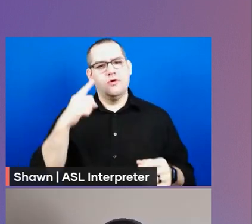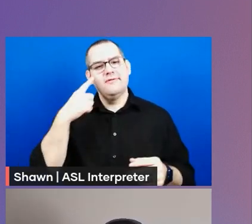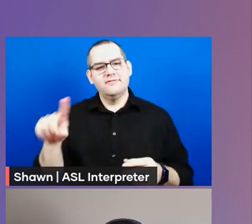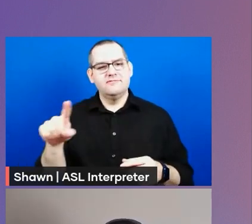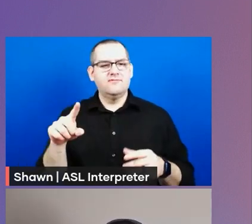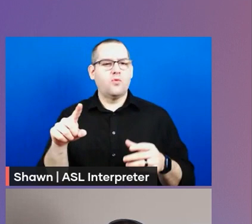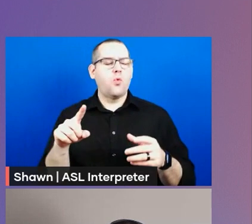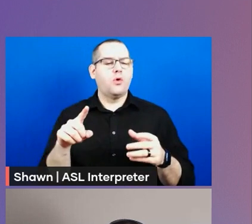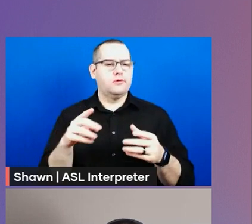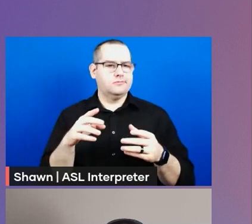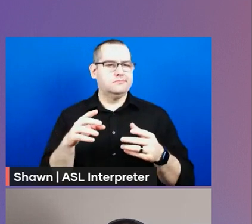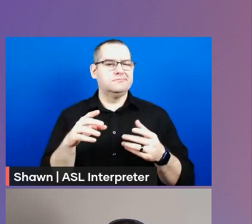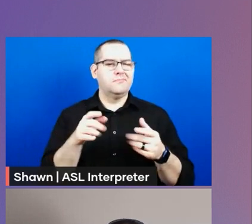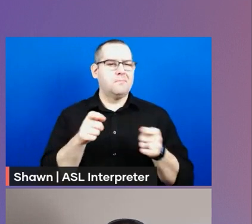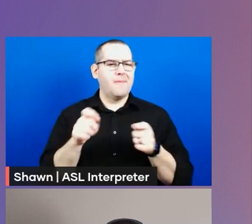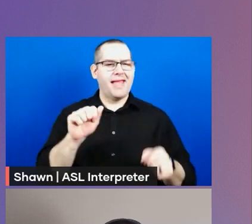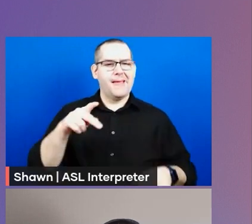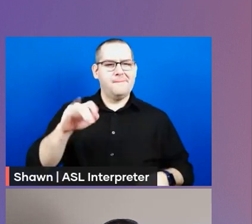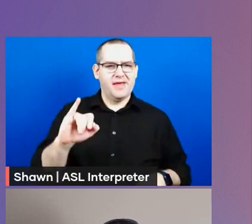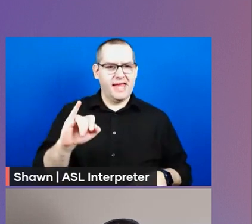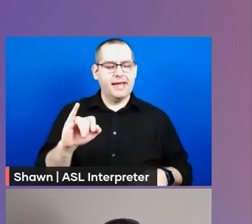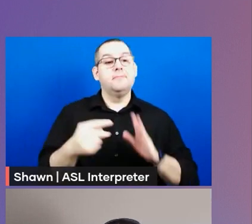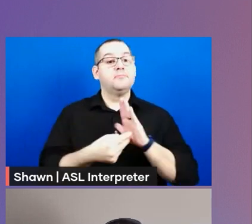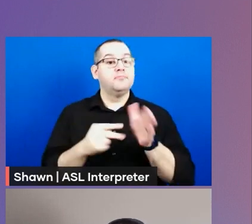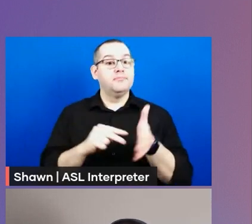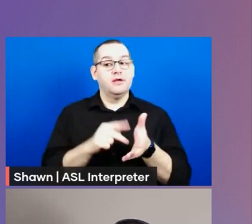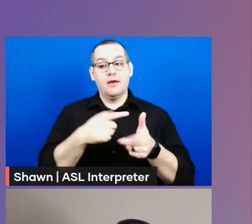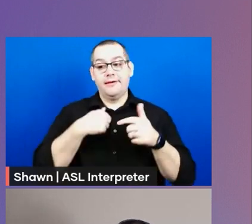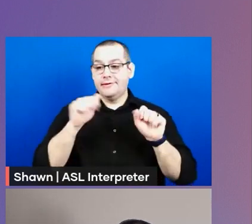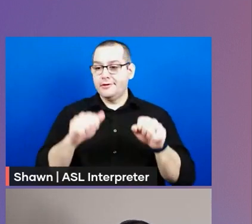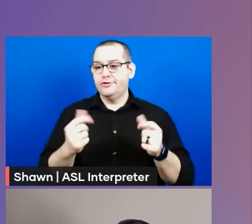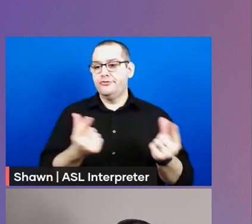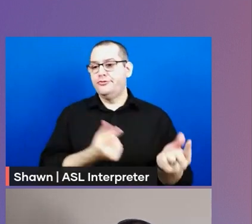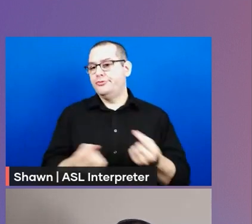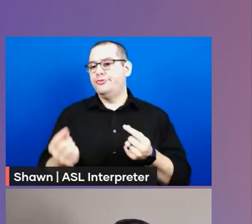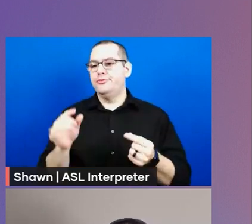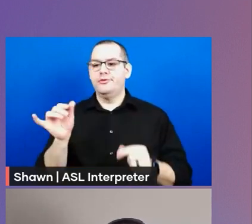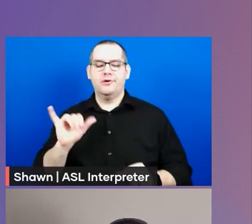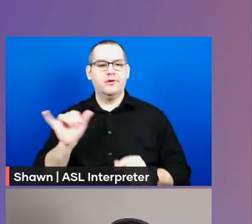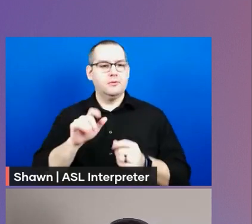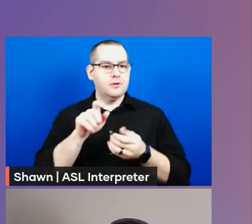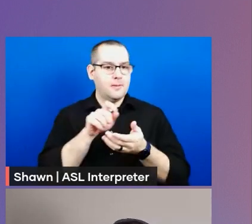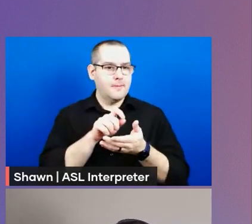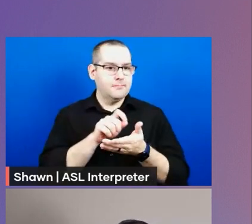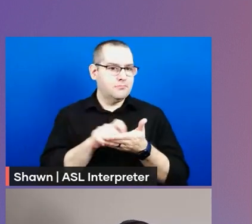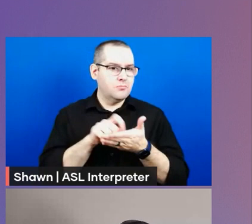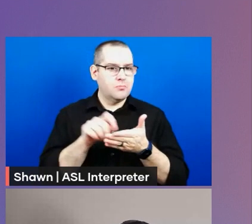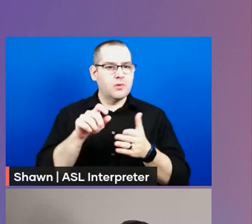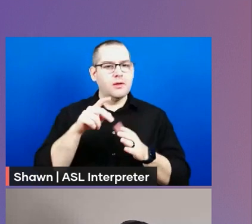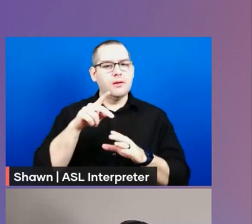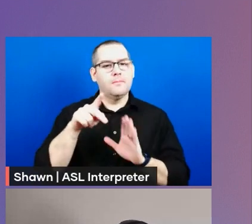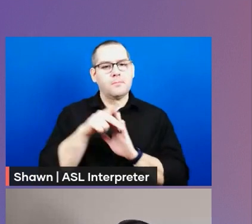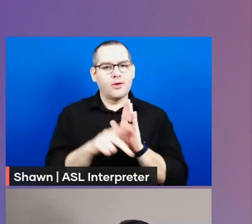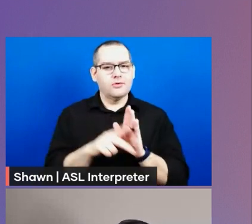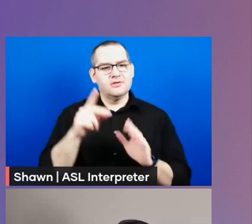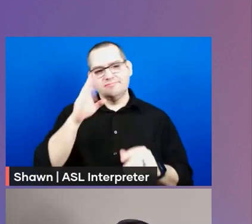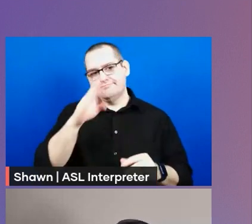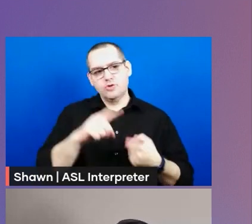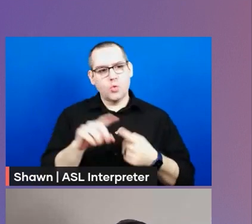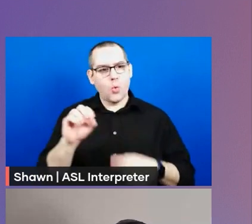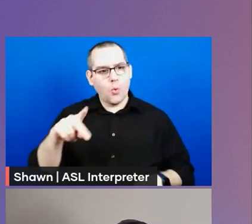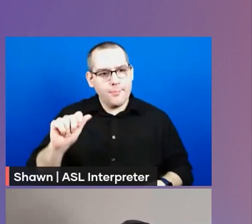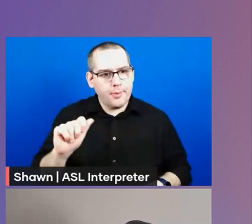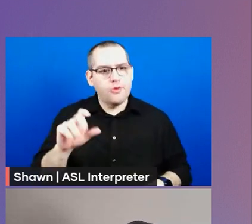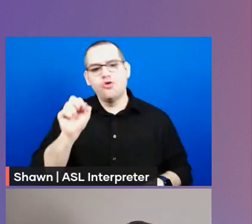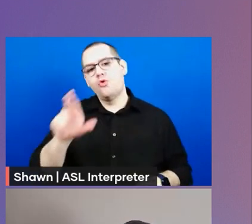Open Policy Agent. So essentially, it's going to allow you to do things like write policies and then ship them directly to OPA, or take in